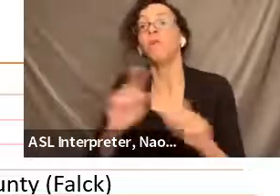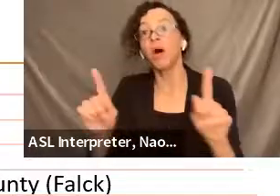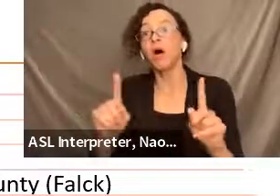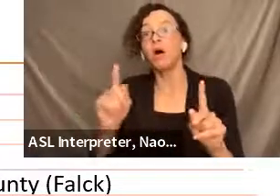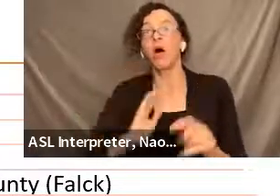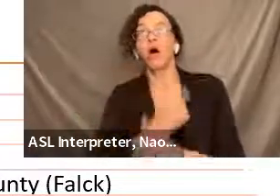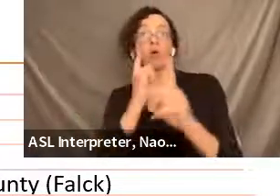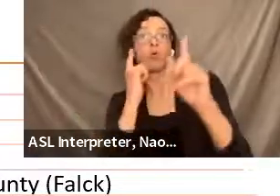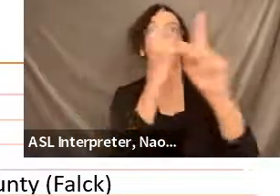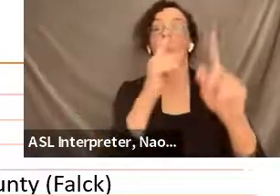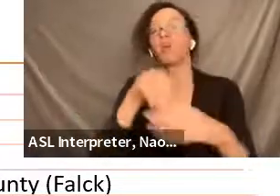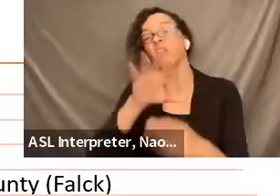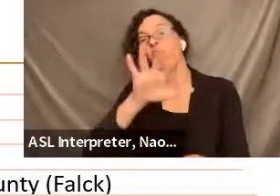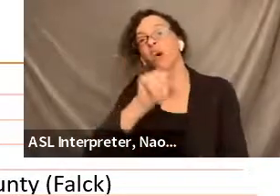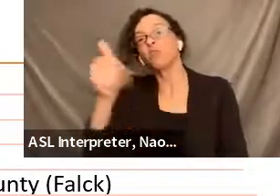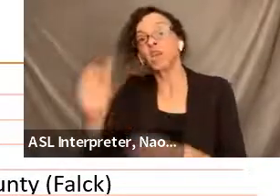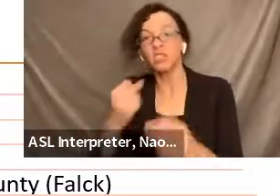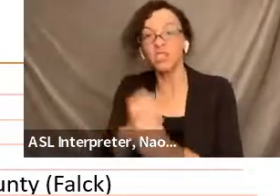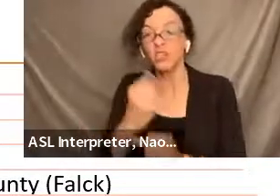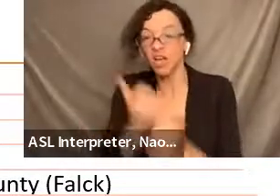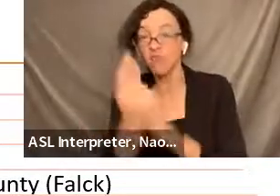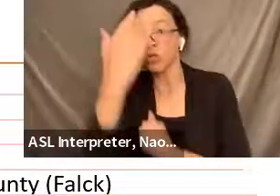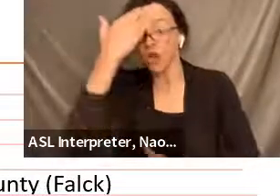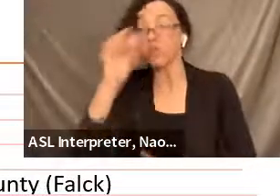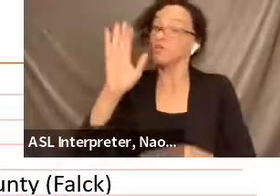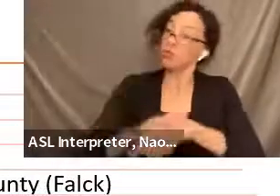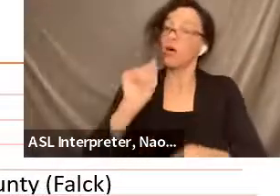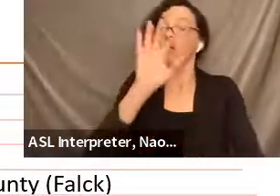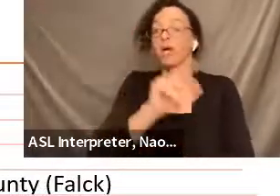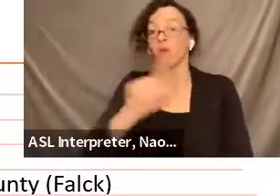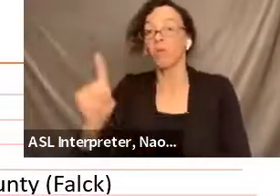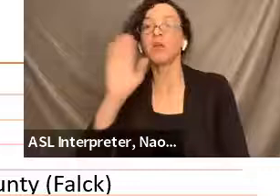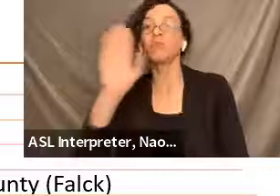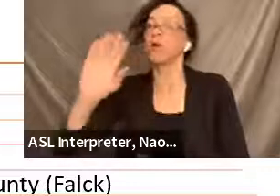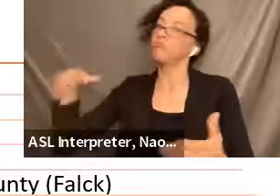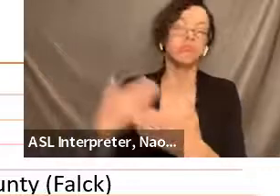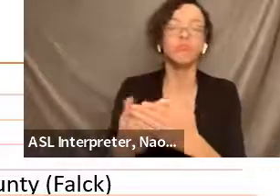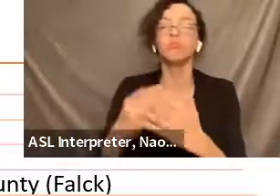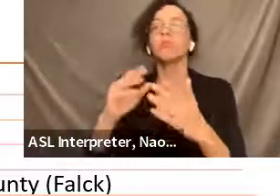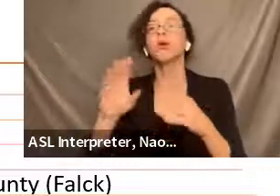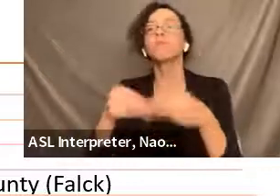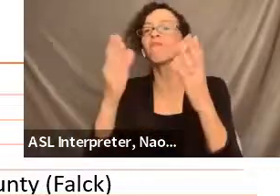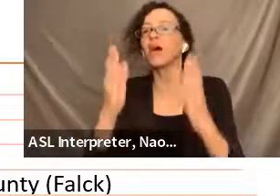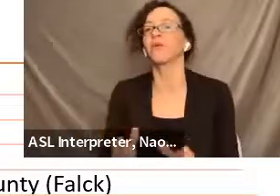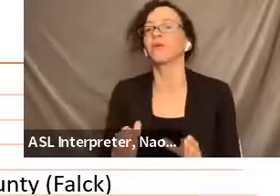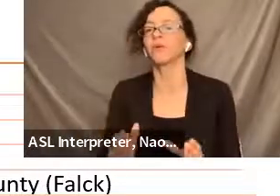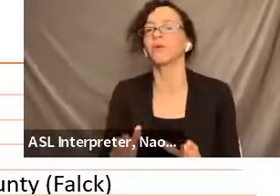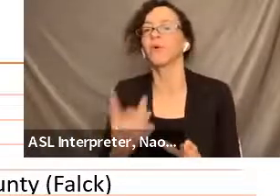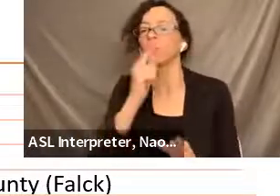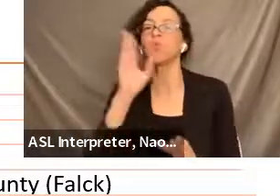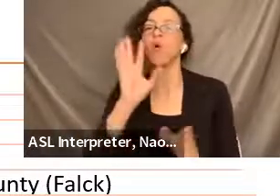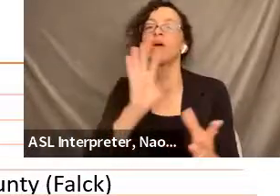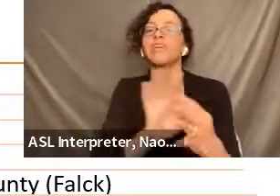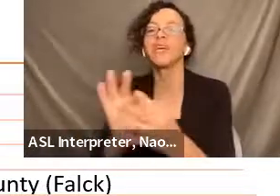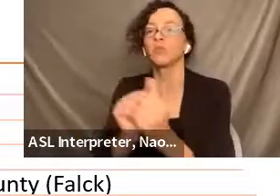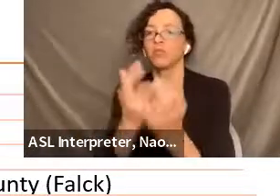if you call 911, you can get a provider who will connect you to resources. It's education. We need to educate that first arm of